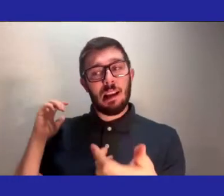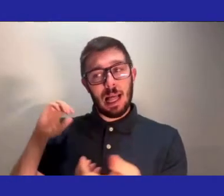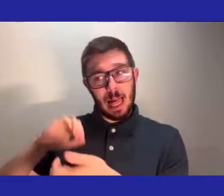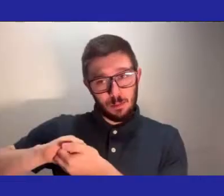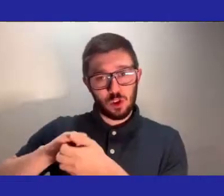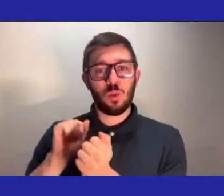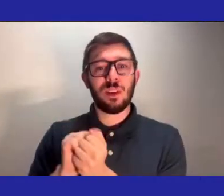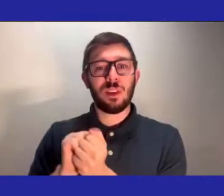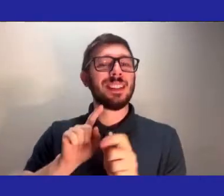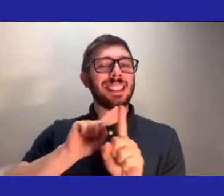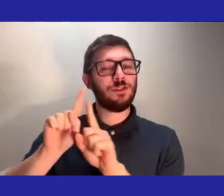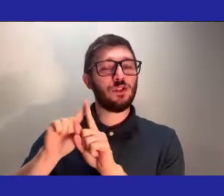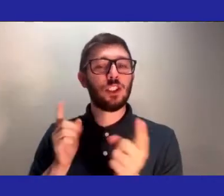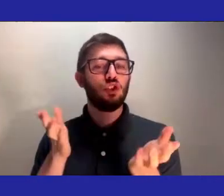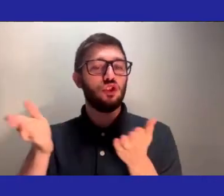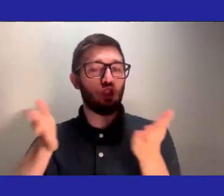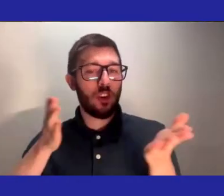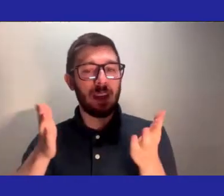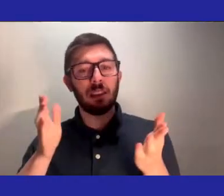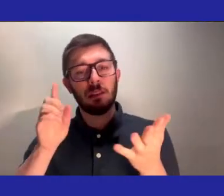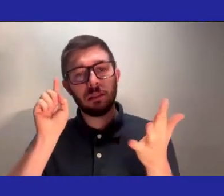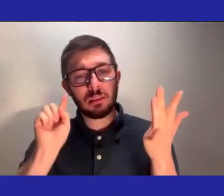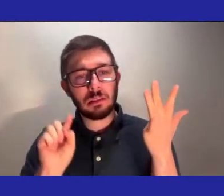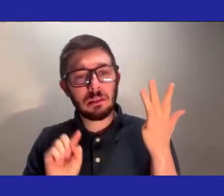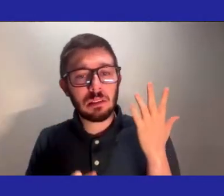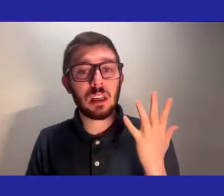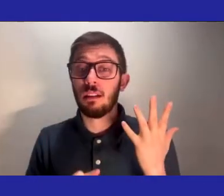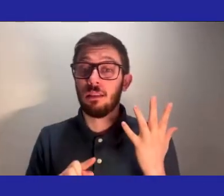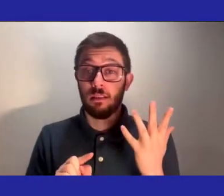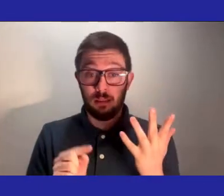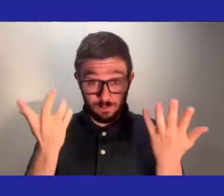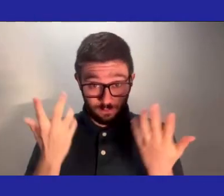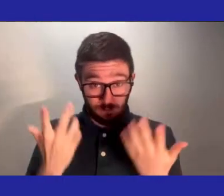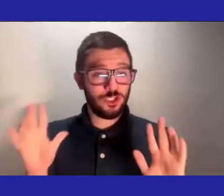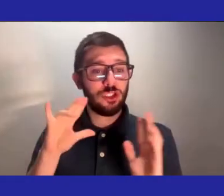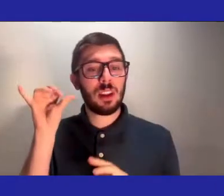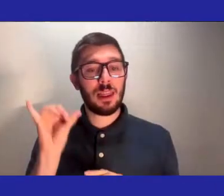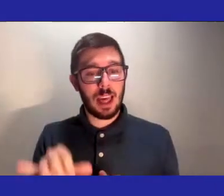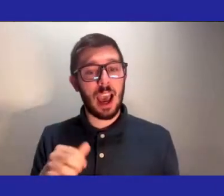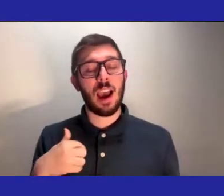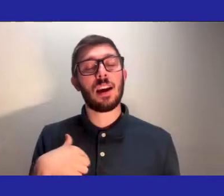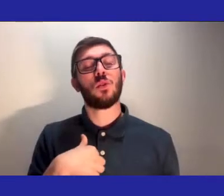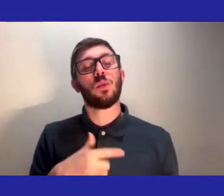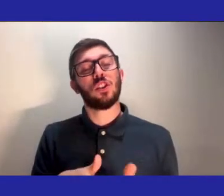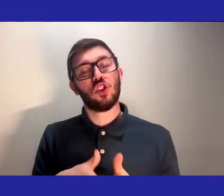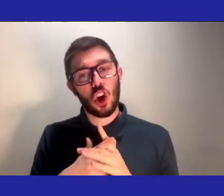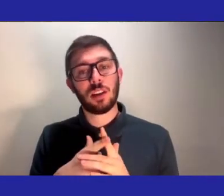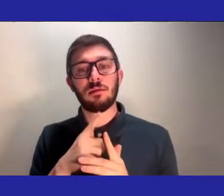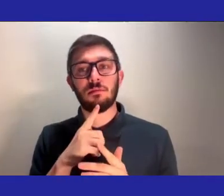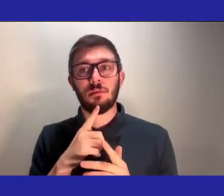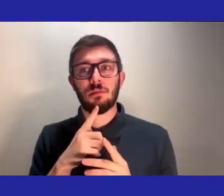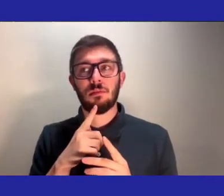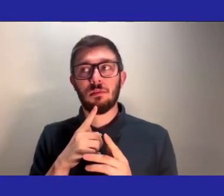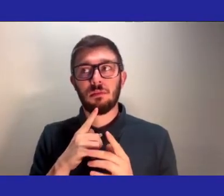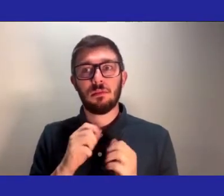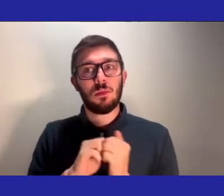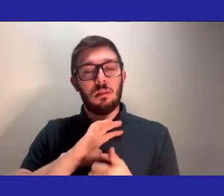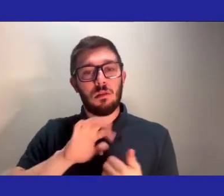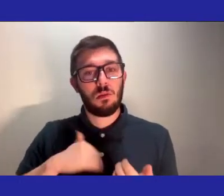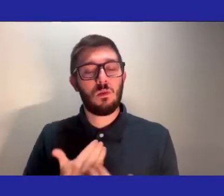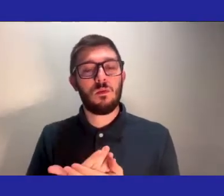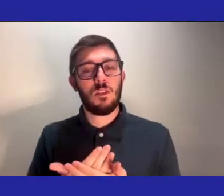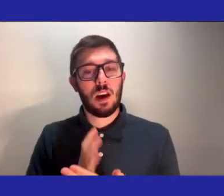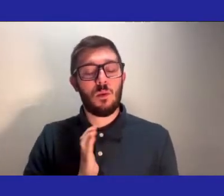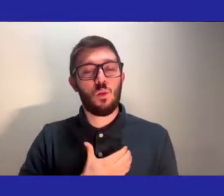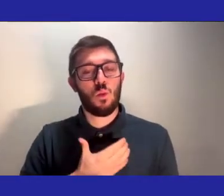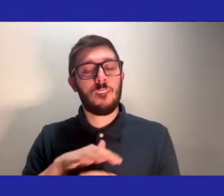service line leads here. And then once we completed that, we started actually at all of our facilities. And the goal around